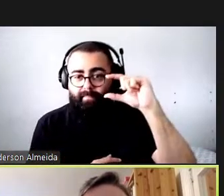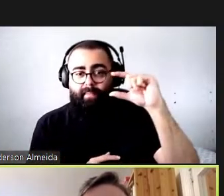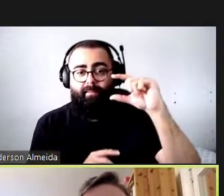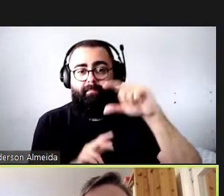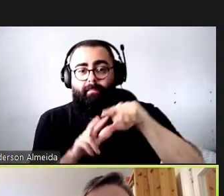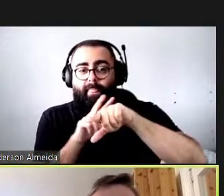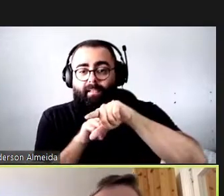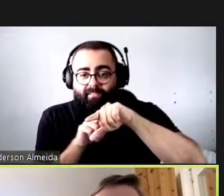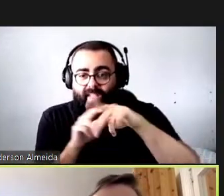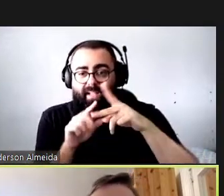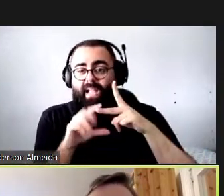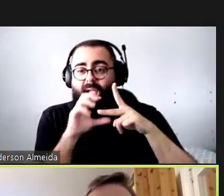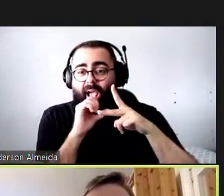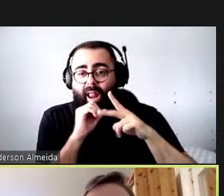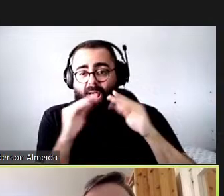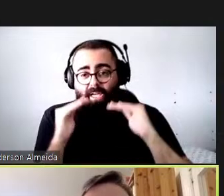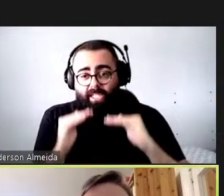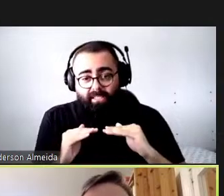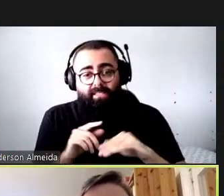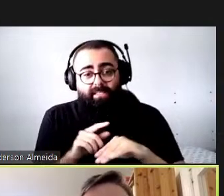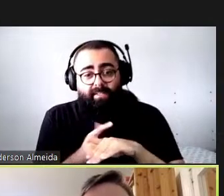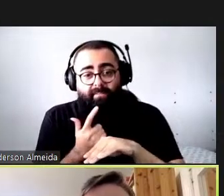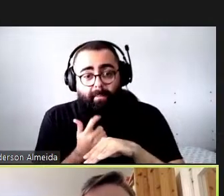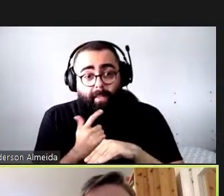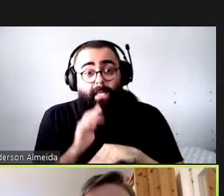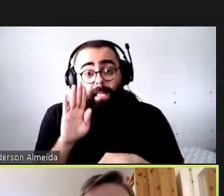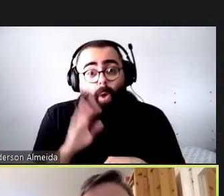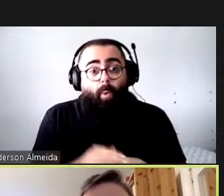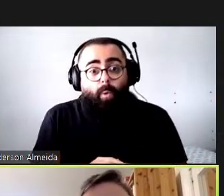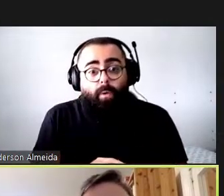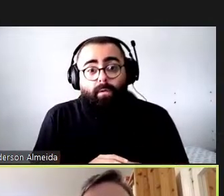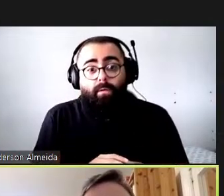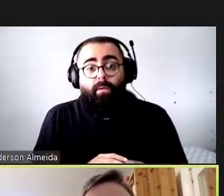the maximum displacement of the finger